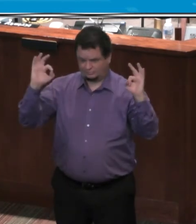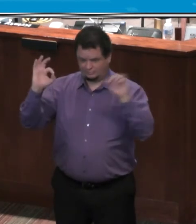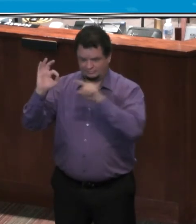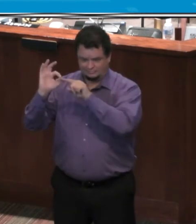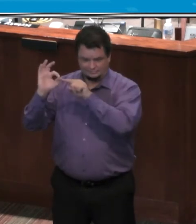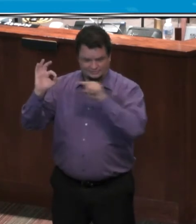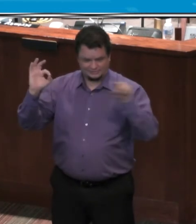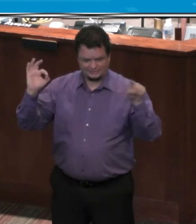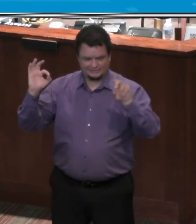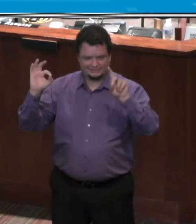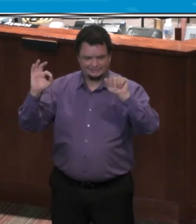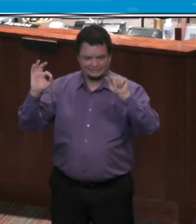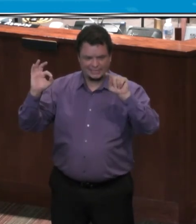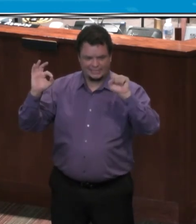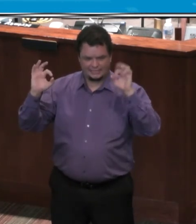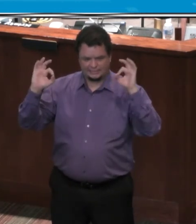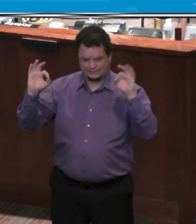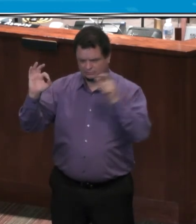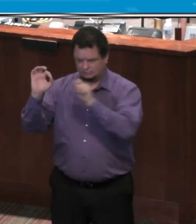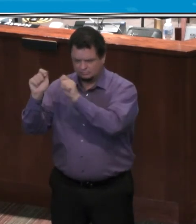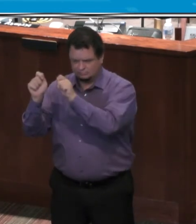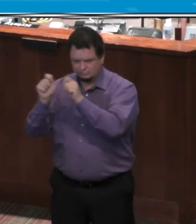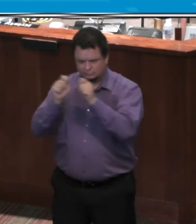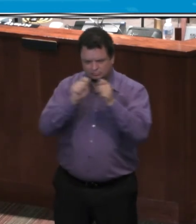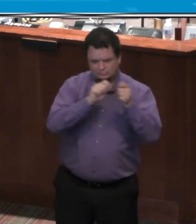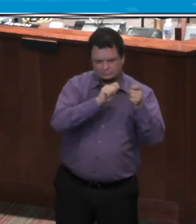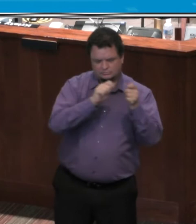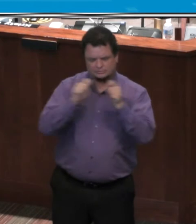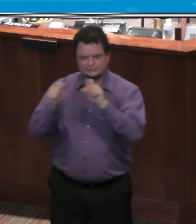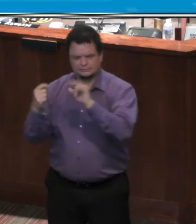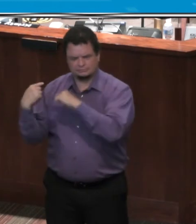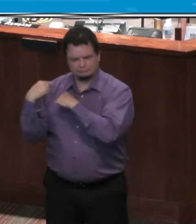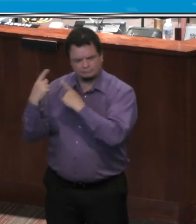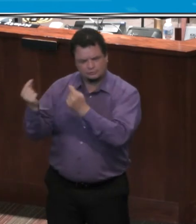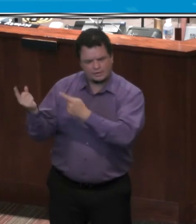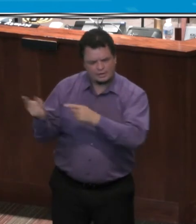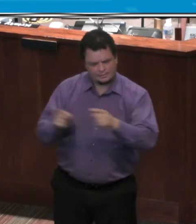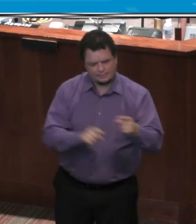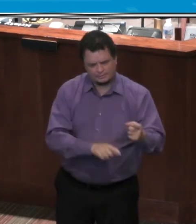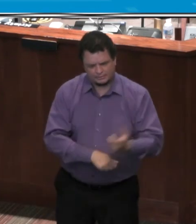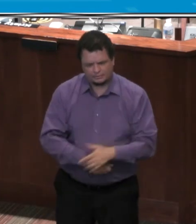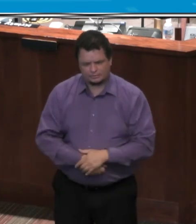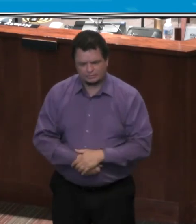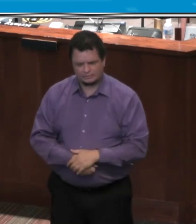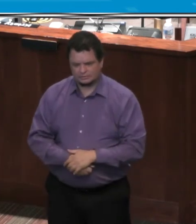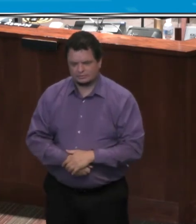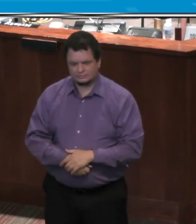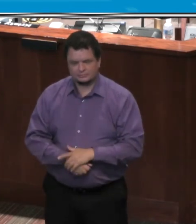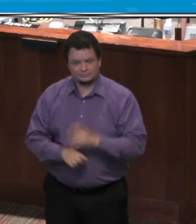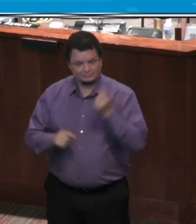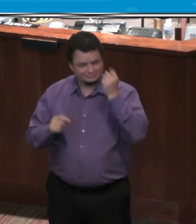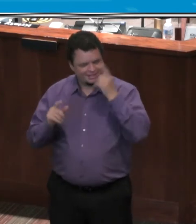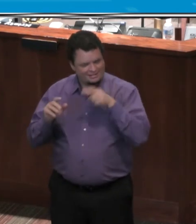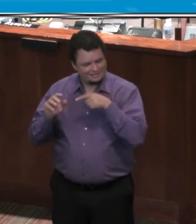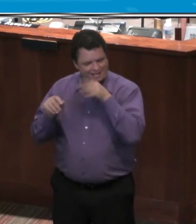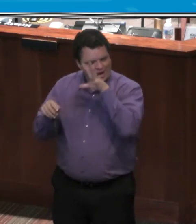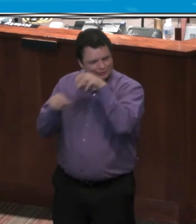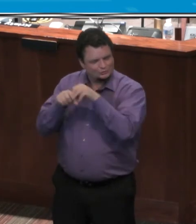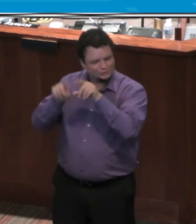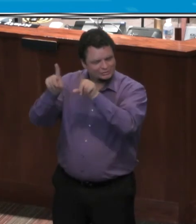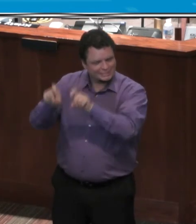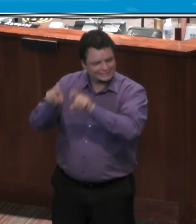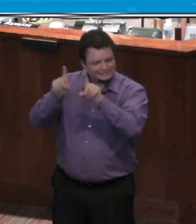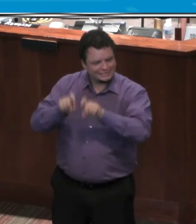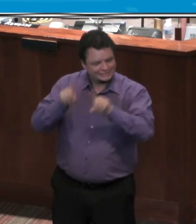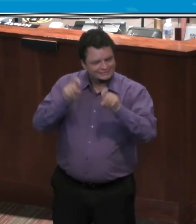all of the dates involved, with the exception of tests, are the case reported date. So all these dates are the case